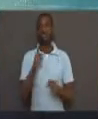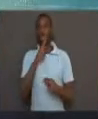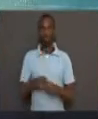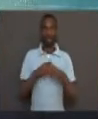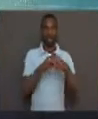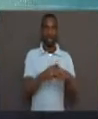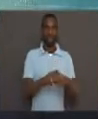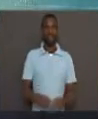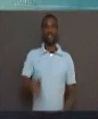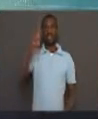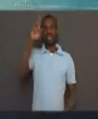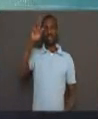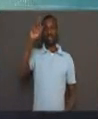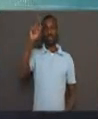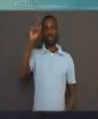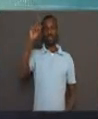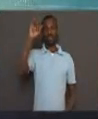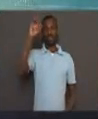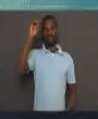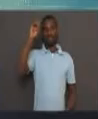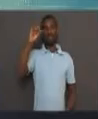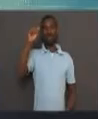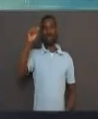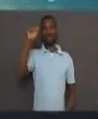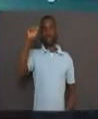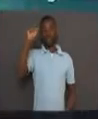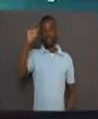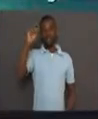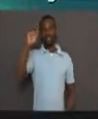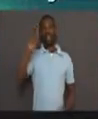called radioactive decay.